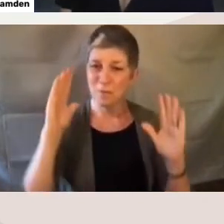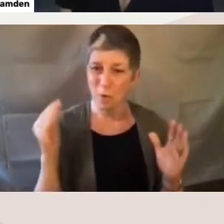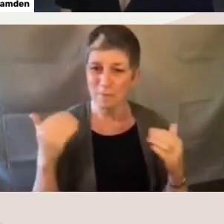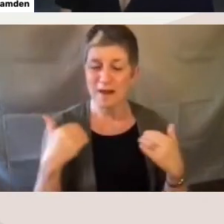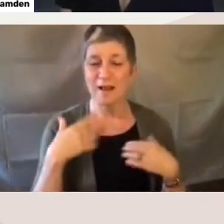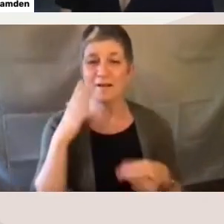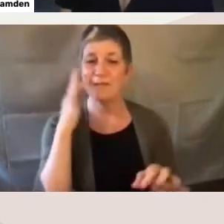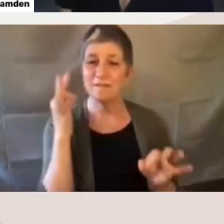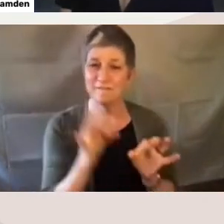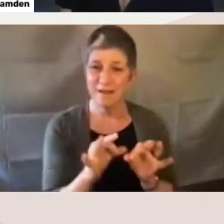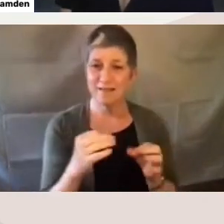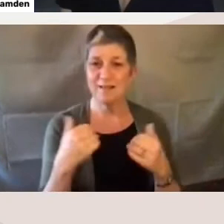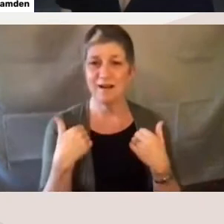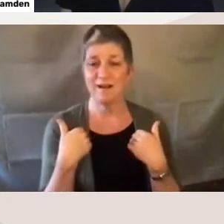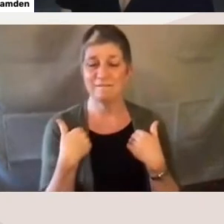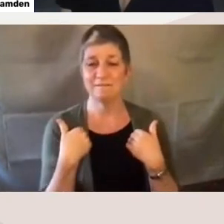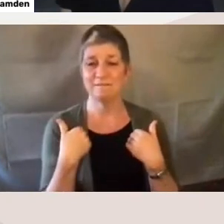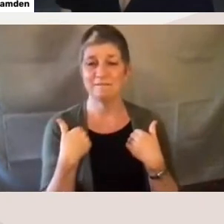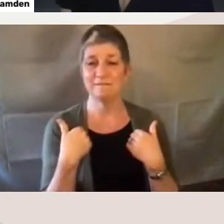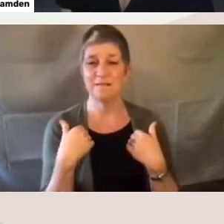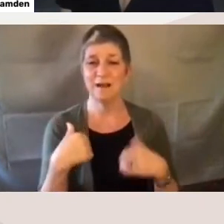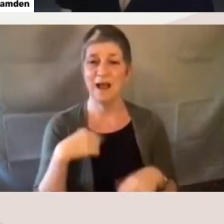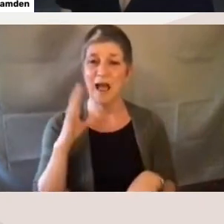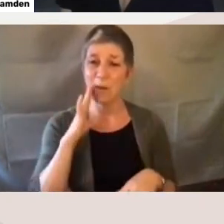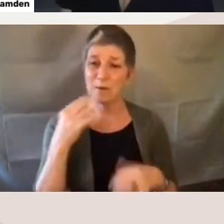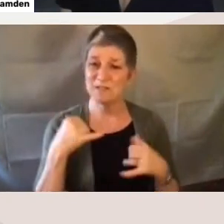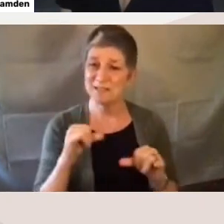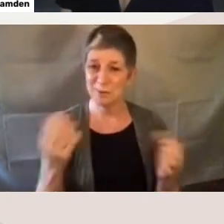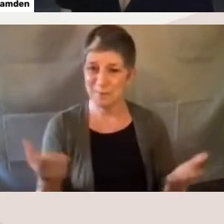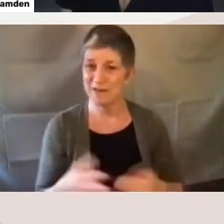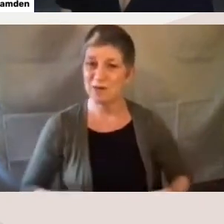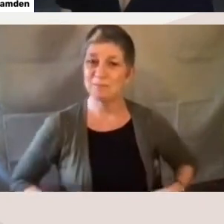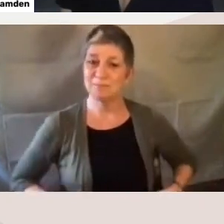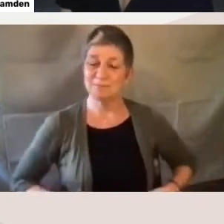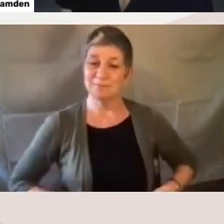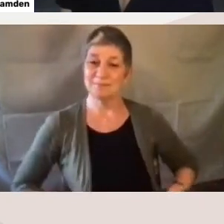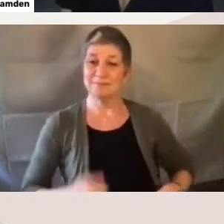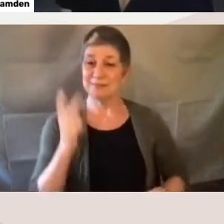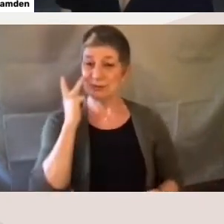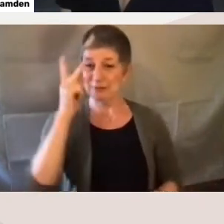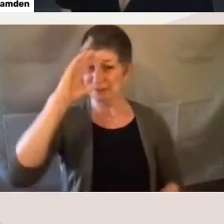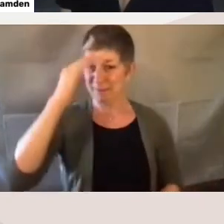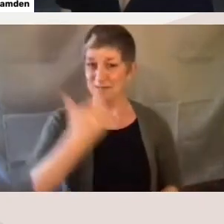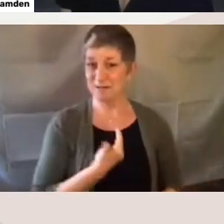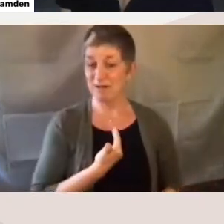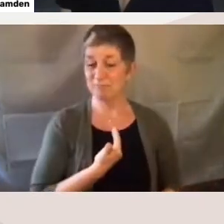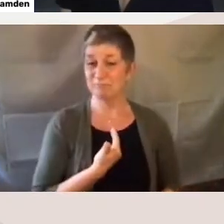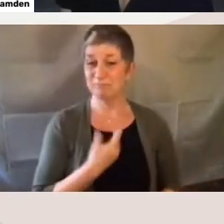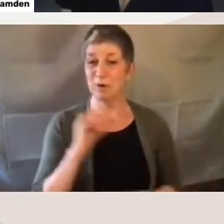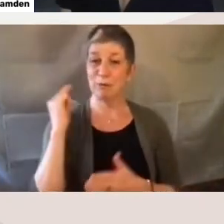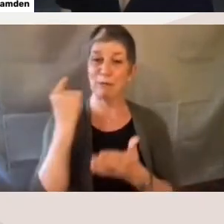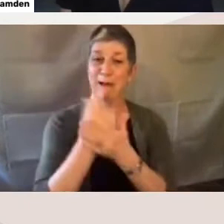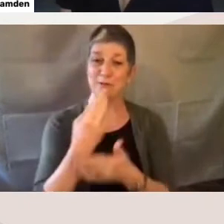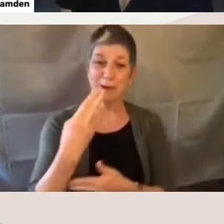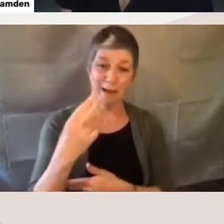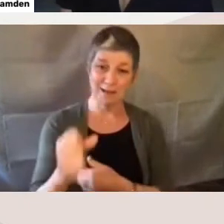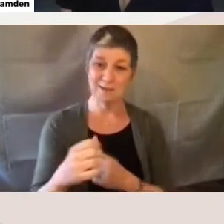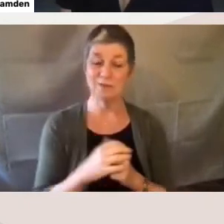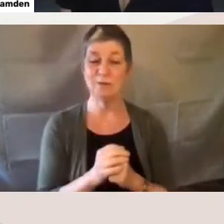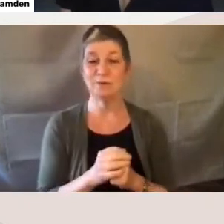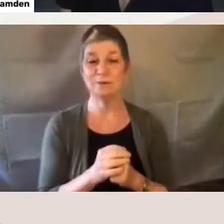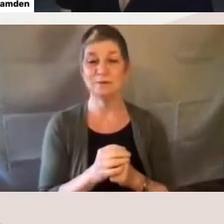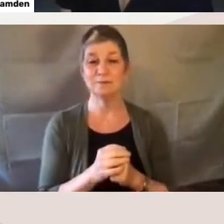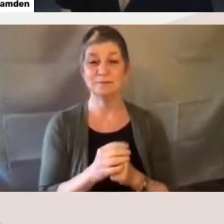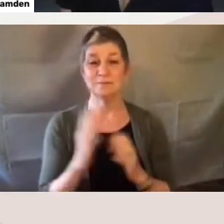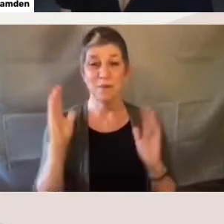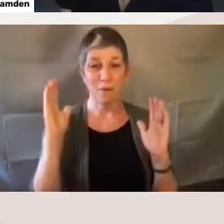have that I'm going to be here to see my son graduate high school and